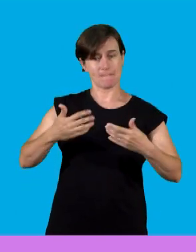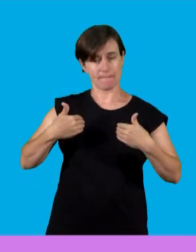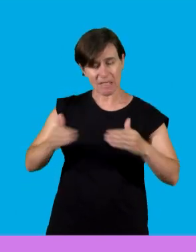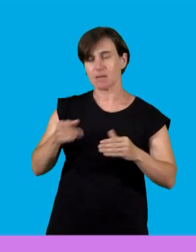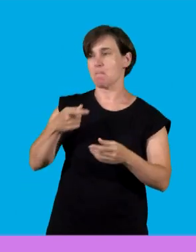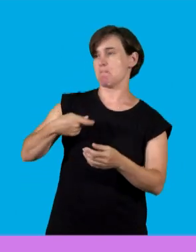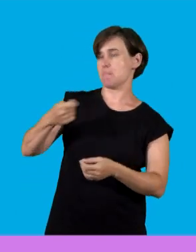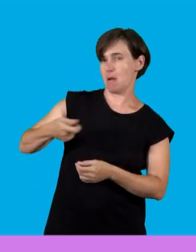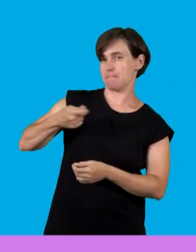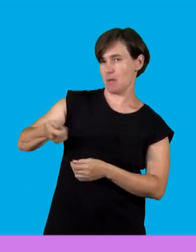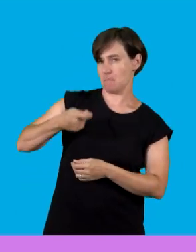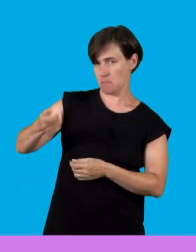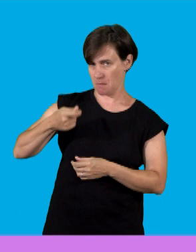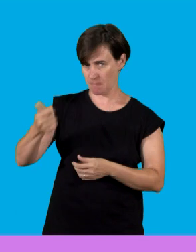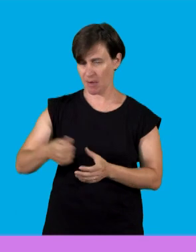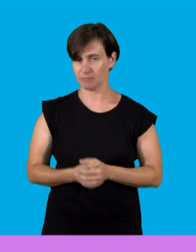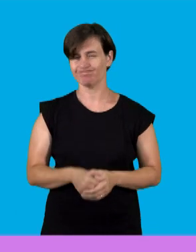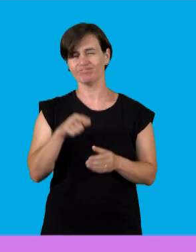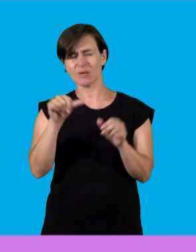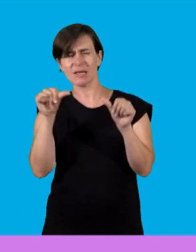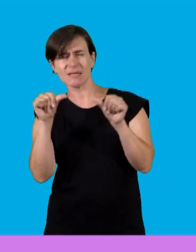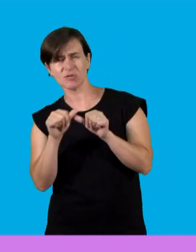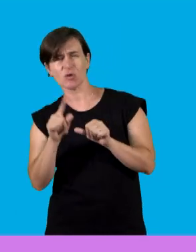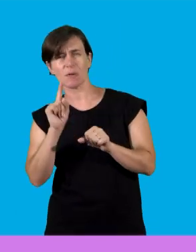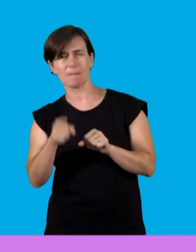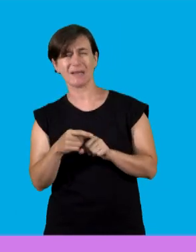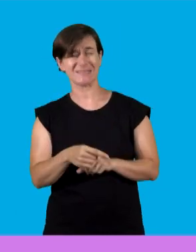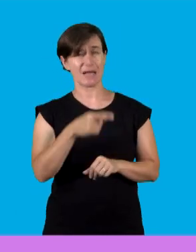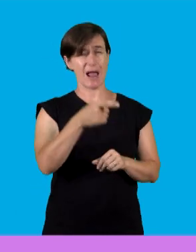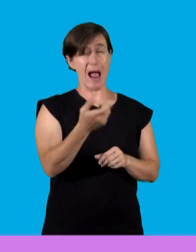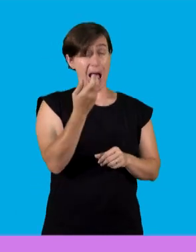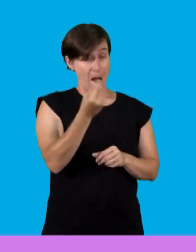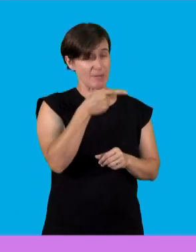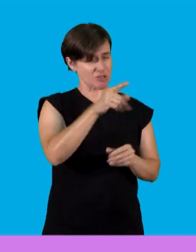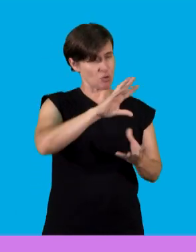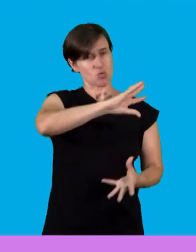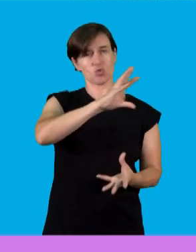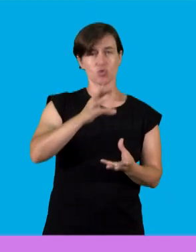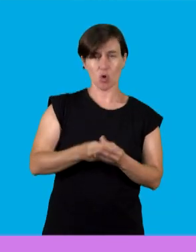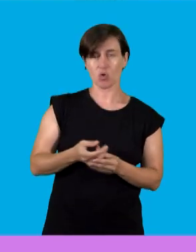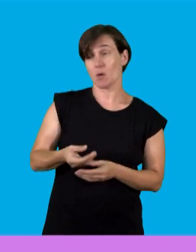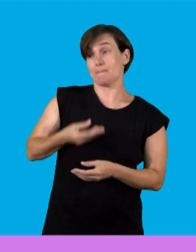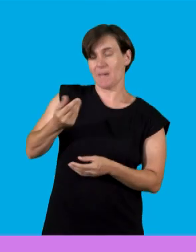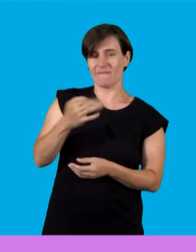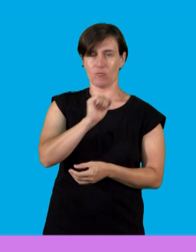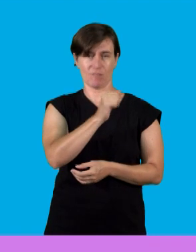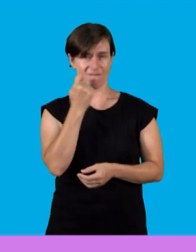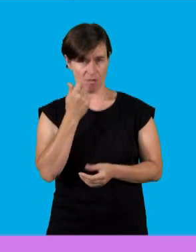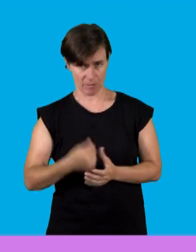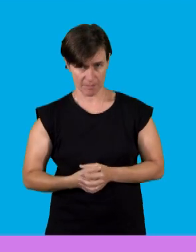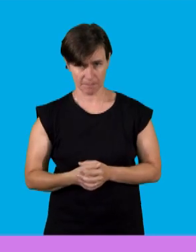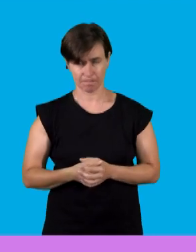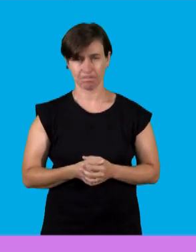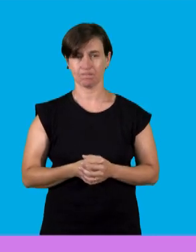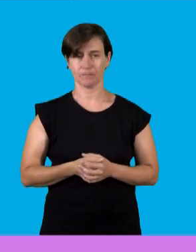pay funeral premiums. Determine how much Gary paid in premiums for his father. Right, I just included the table